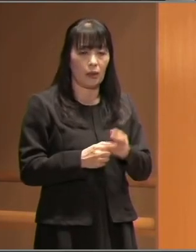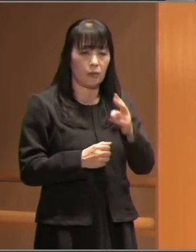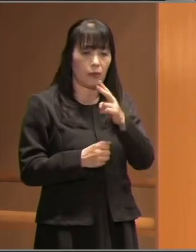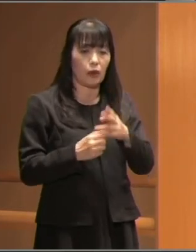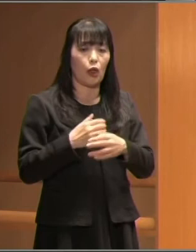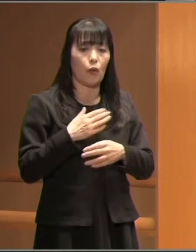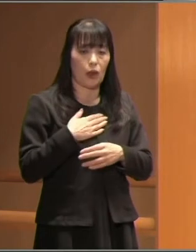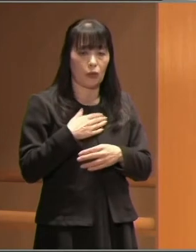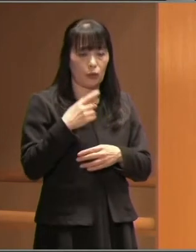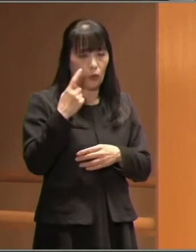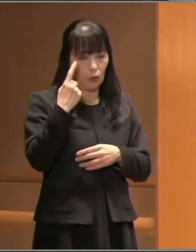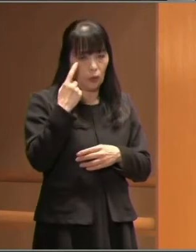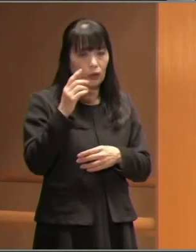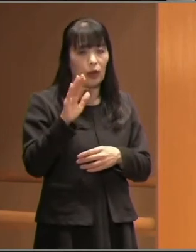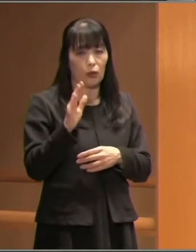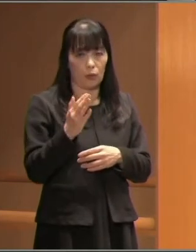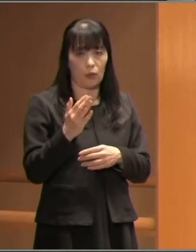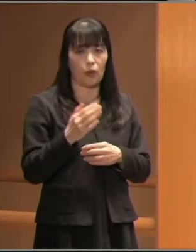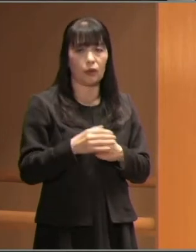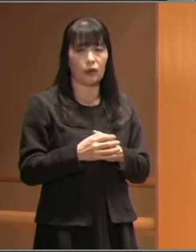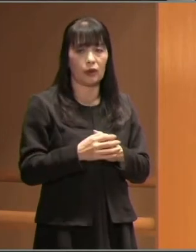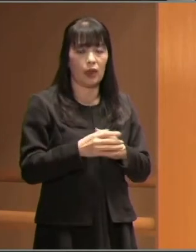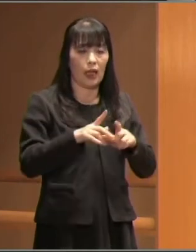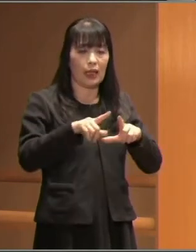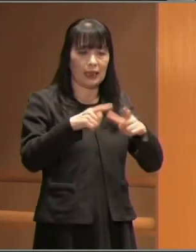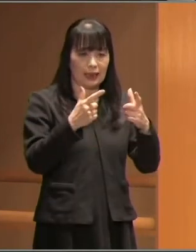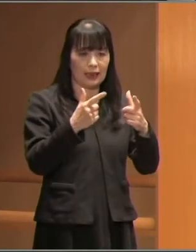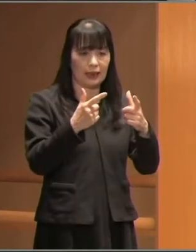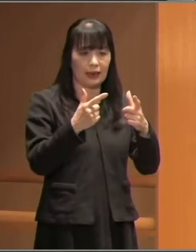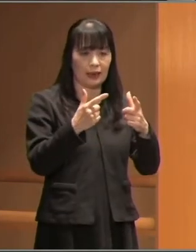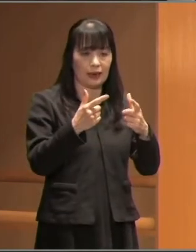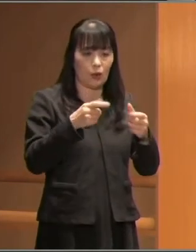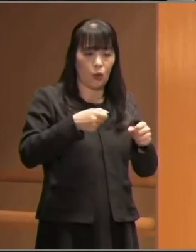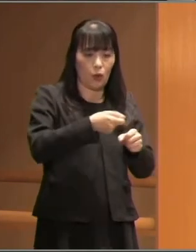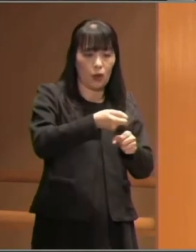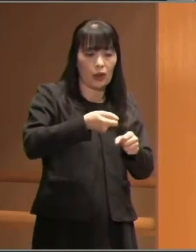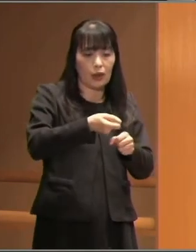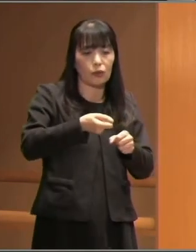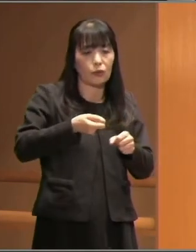prototype, excuse me. And if you look at the picture,